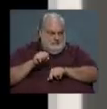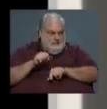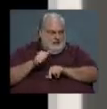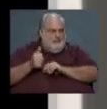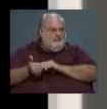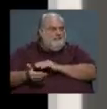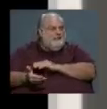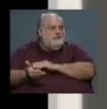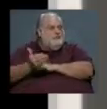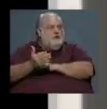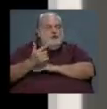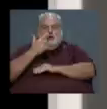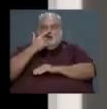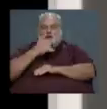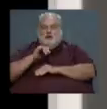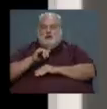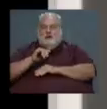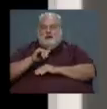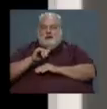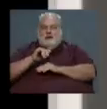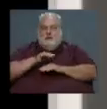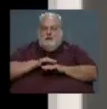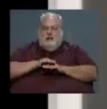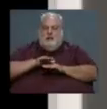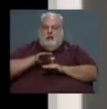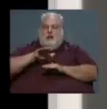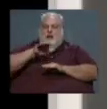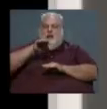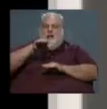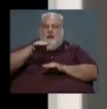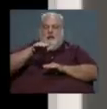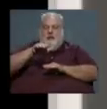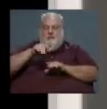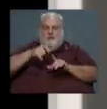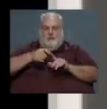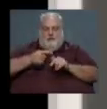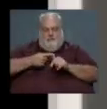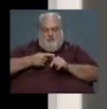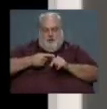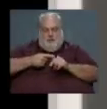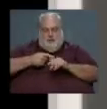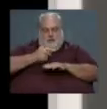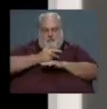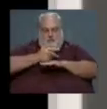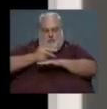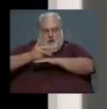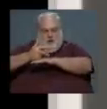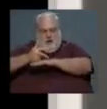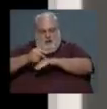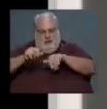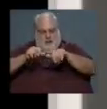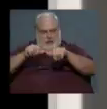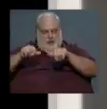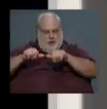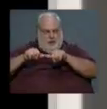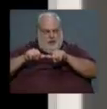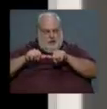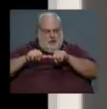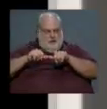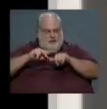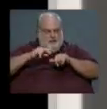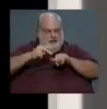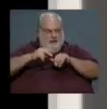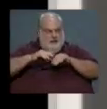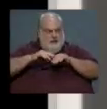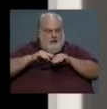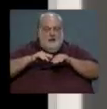morning, it looks like to me there's an elevation from this first parking lot down to the second